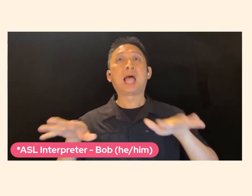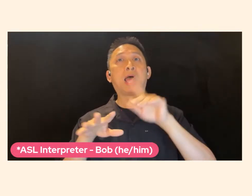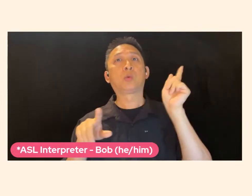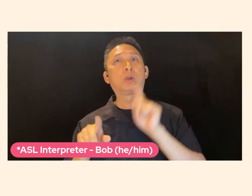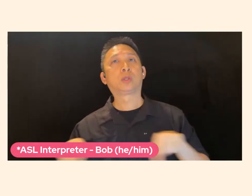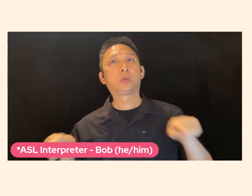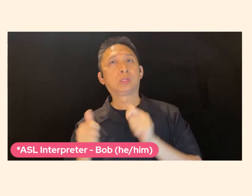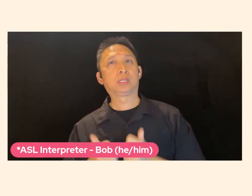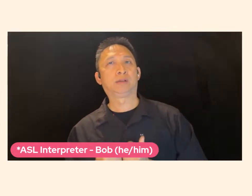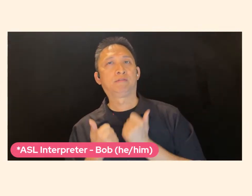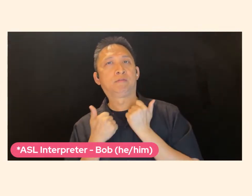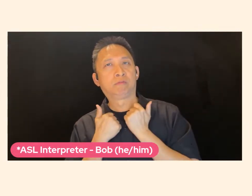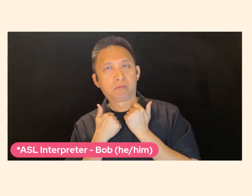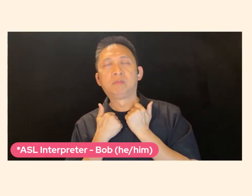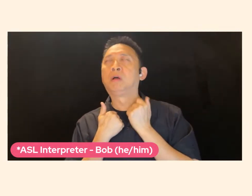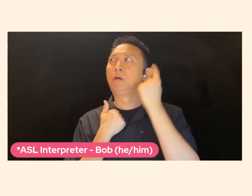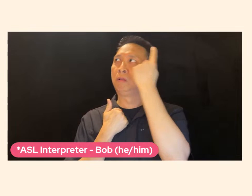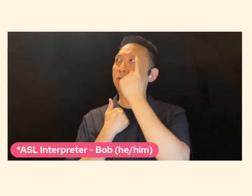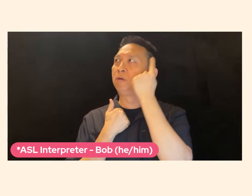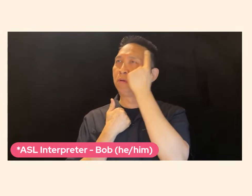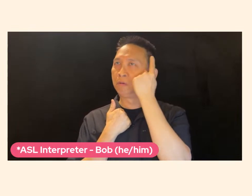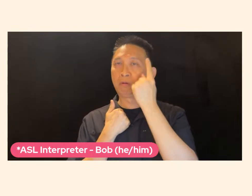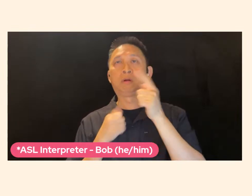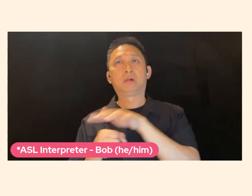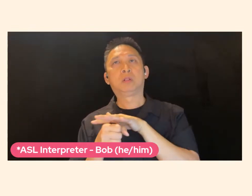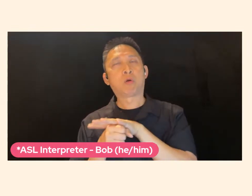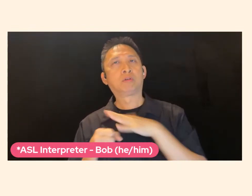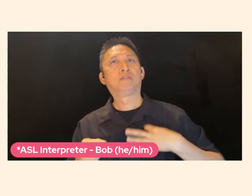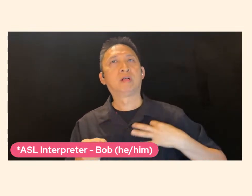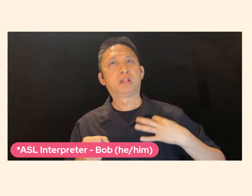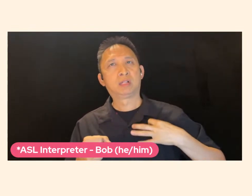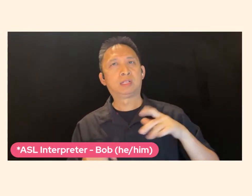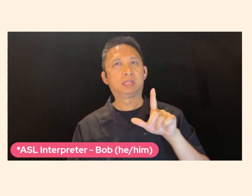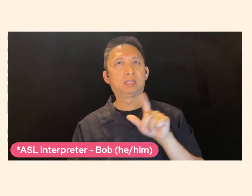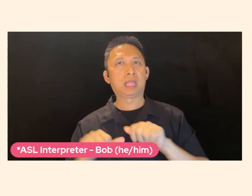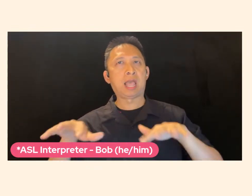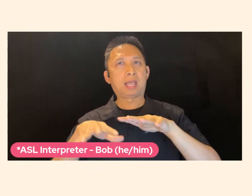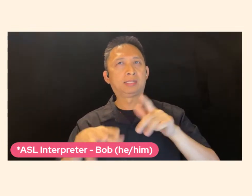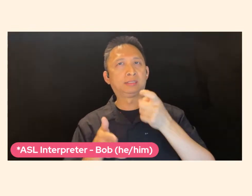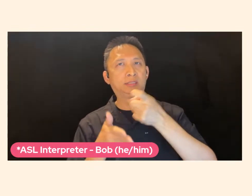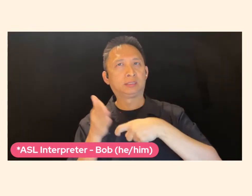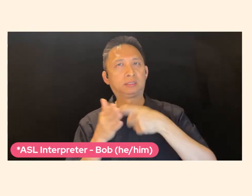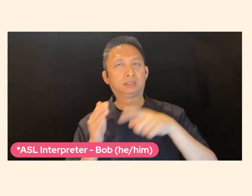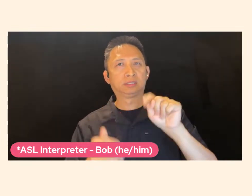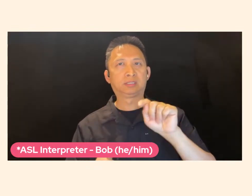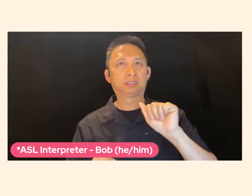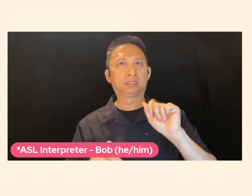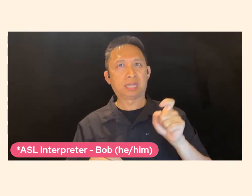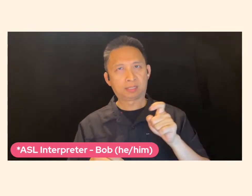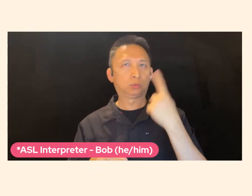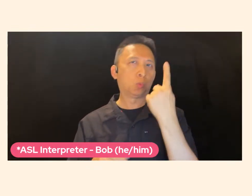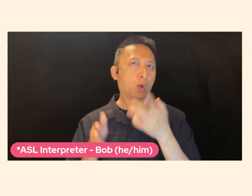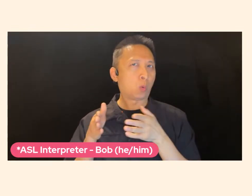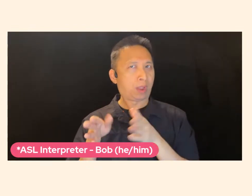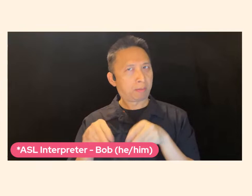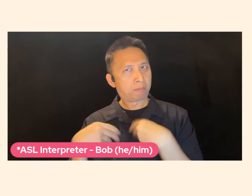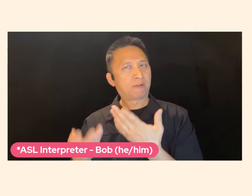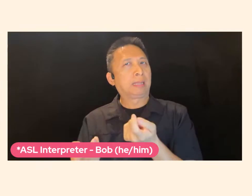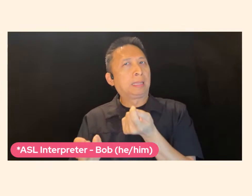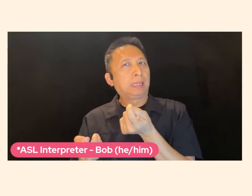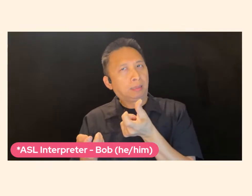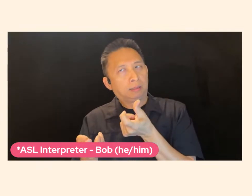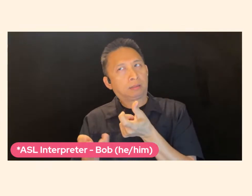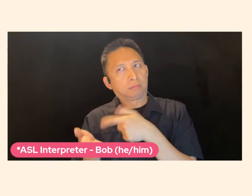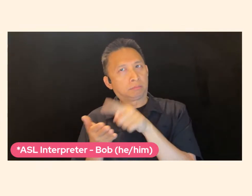consider participating in local voluntary land taxes as a step towards restitution. Let's briefly cover some